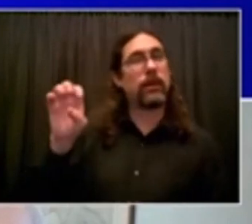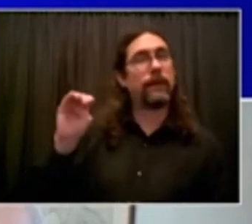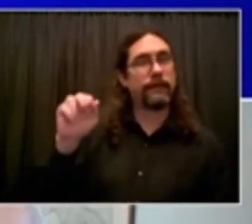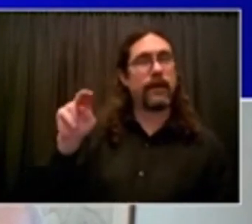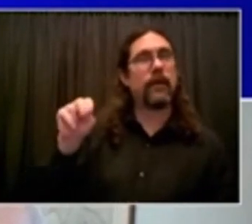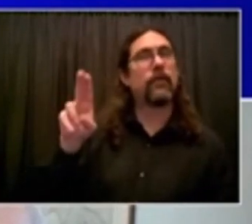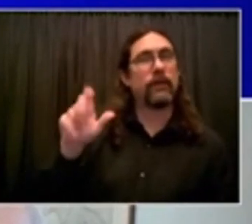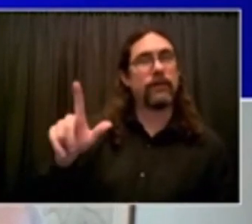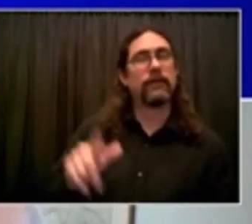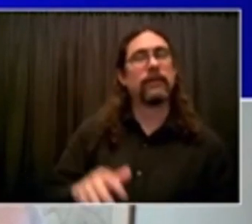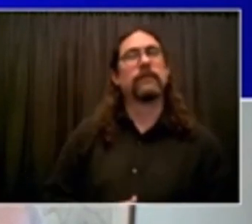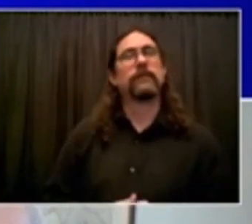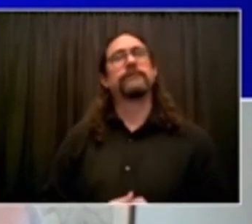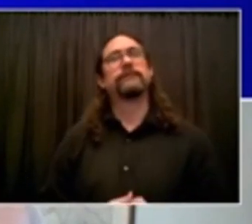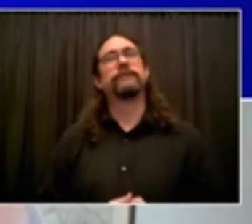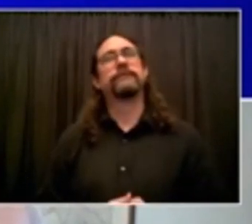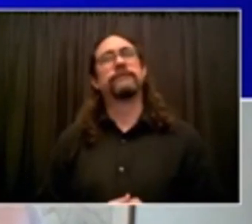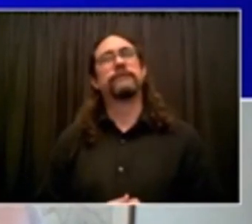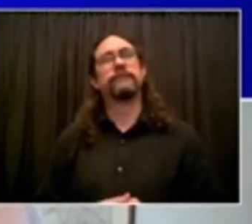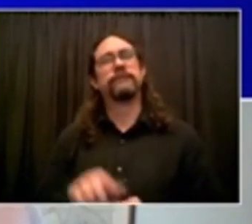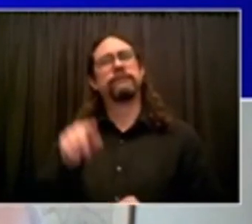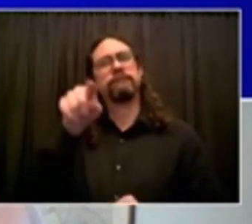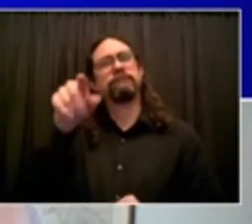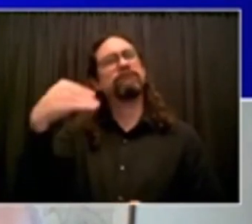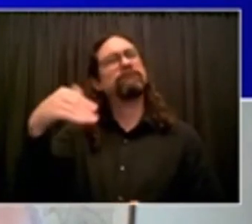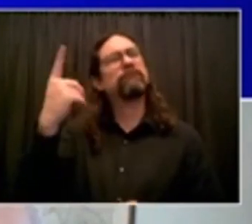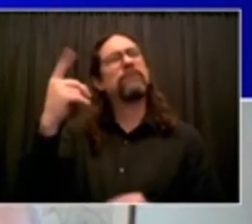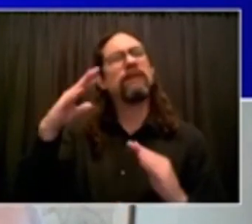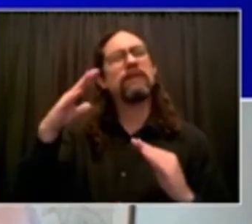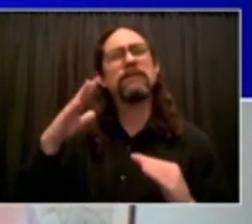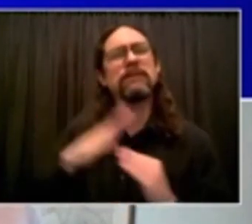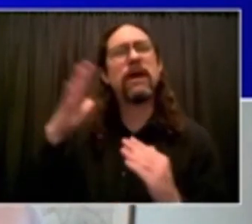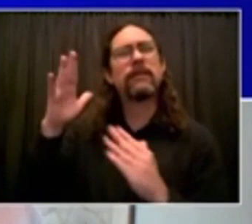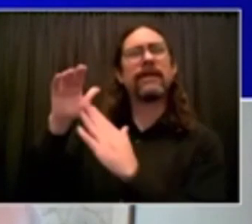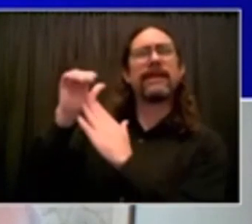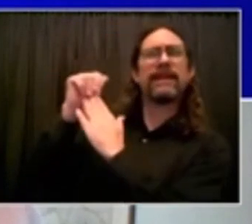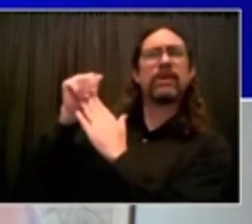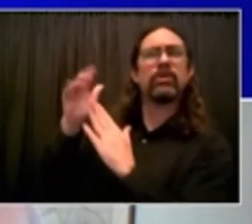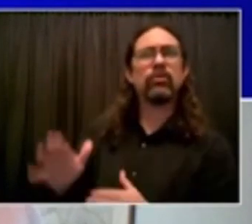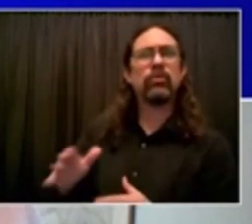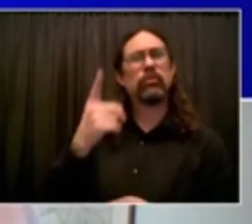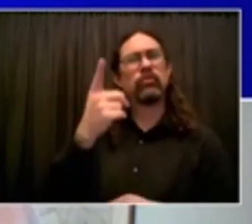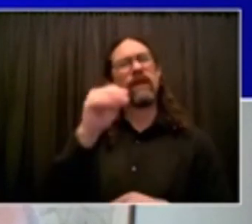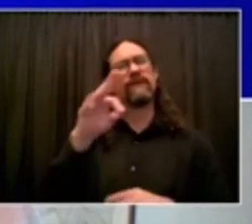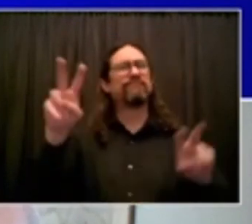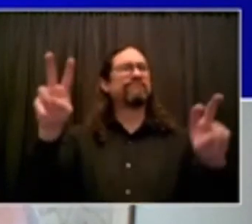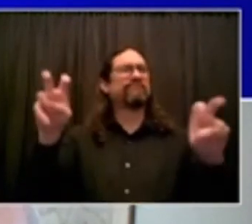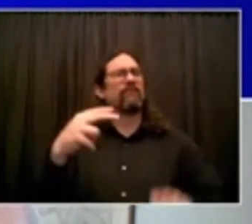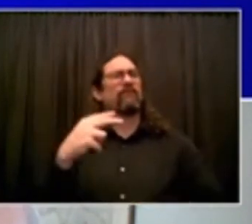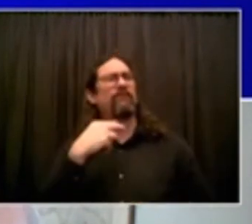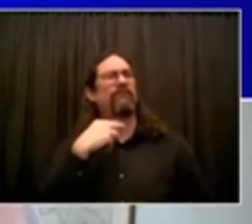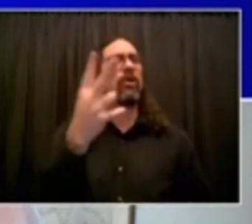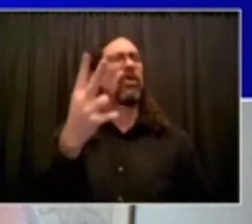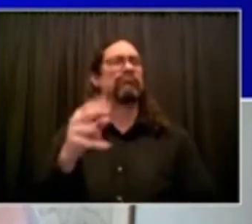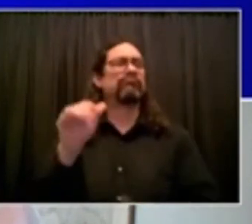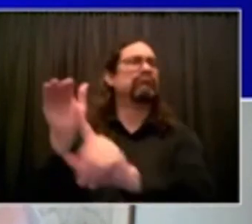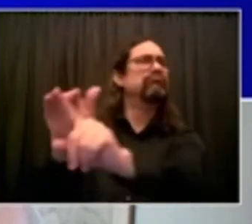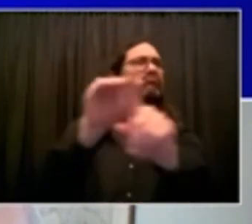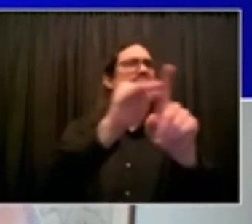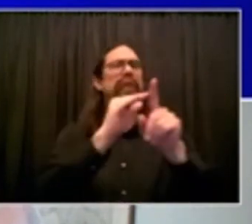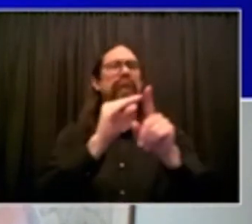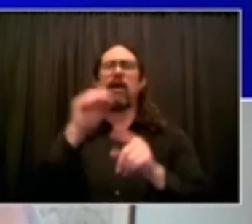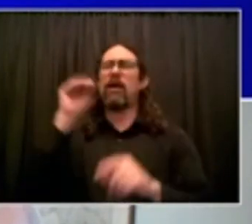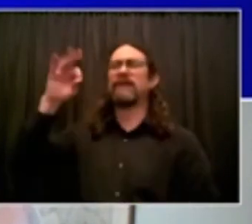great voices of reason and science and clarity in this nation as we've been making our way through this